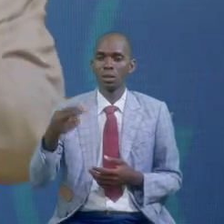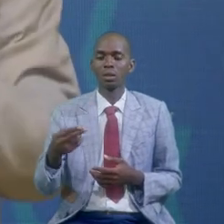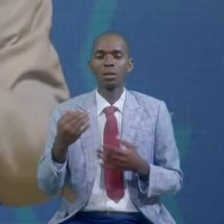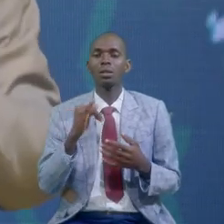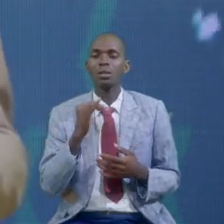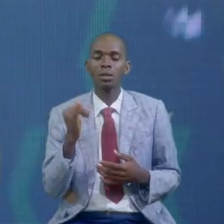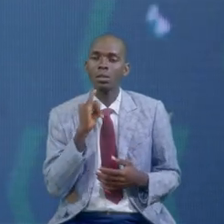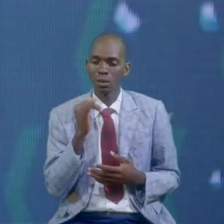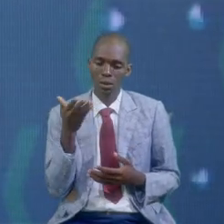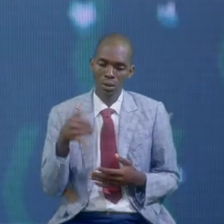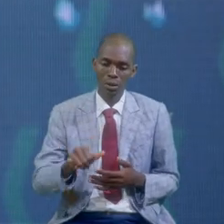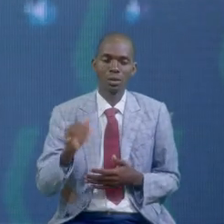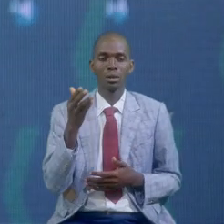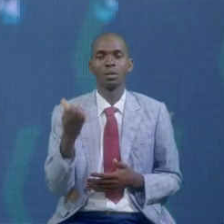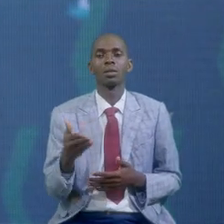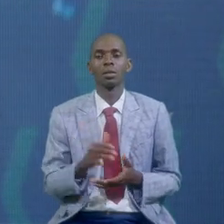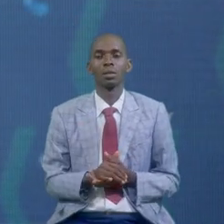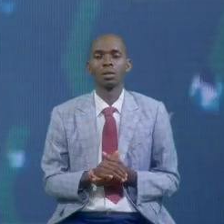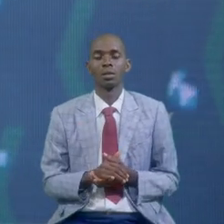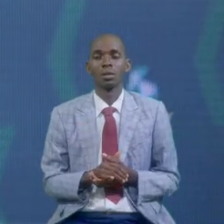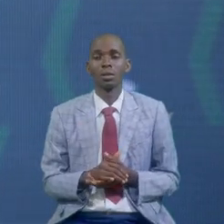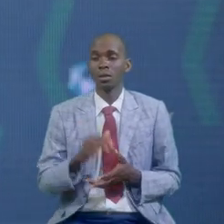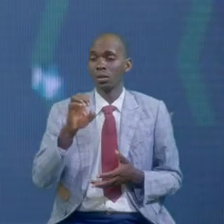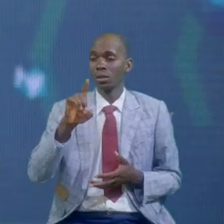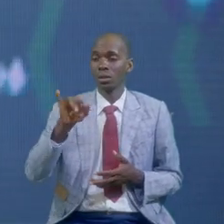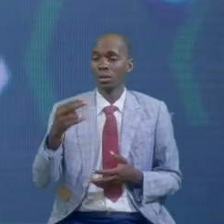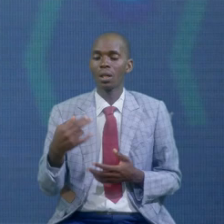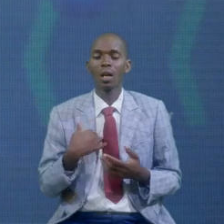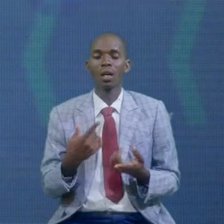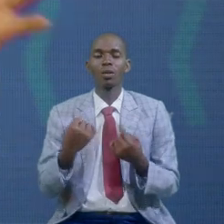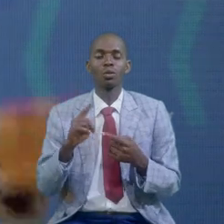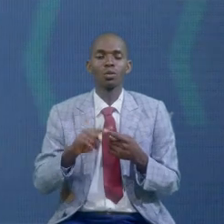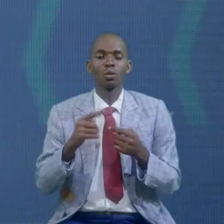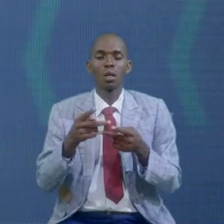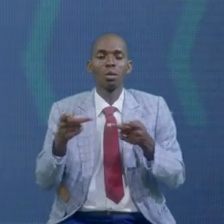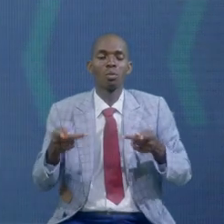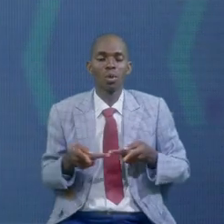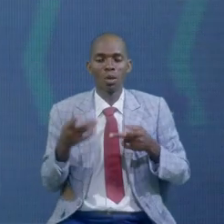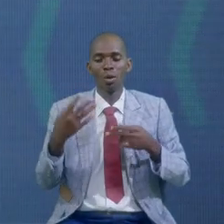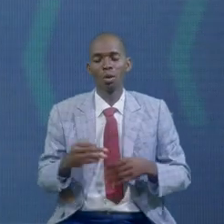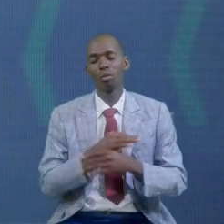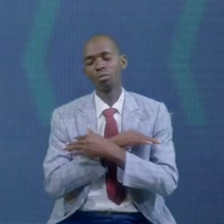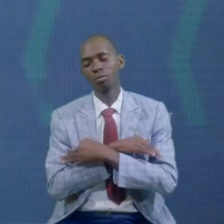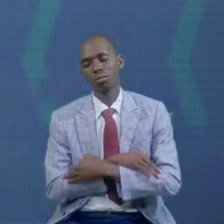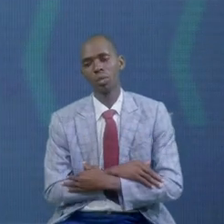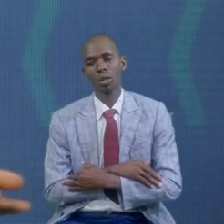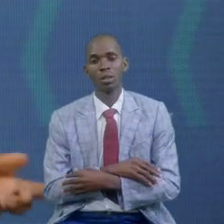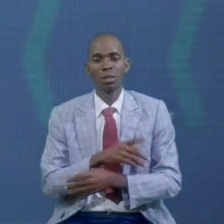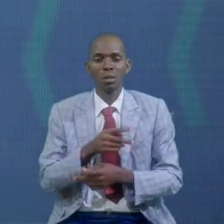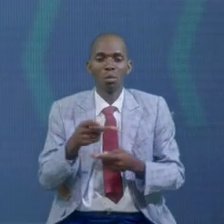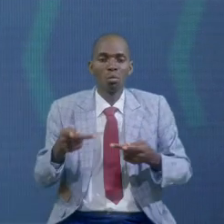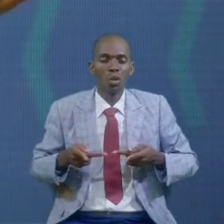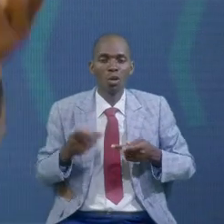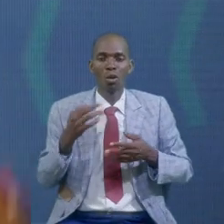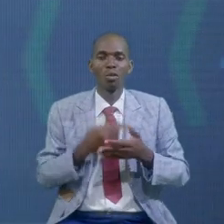He's come to the place of rest. The place of restoration.